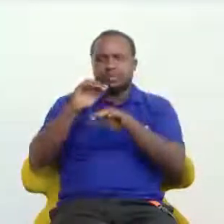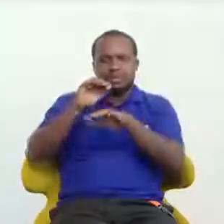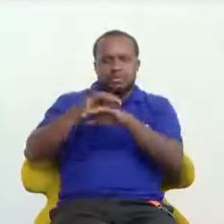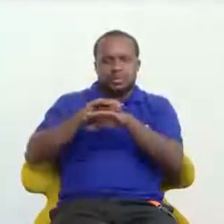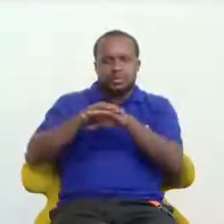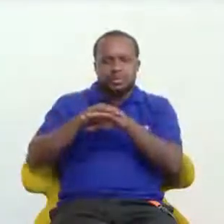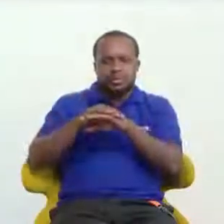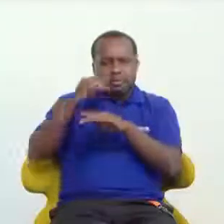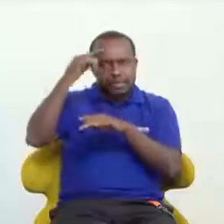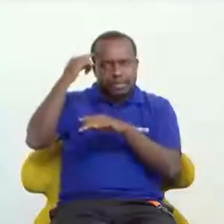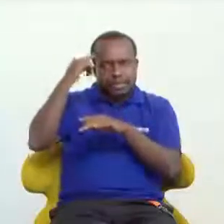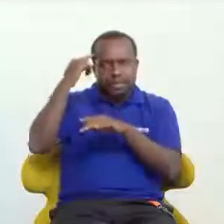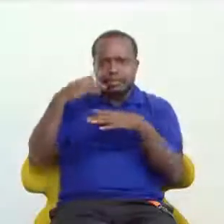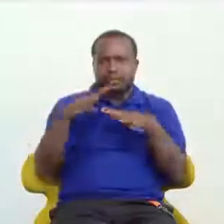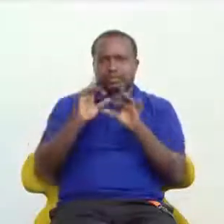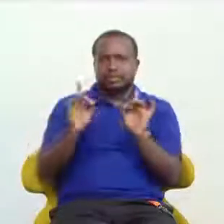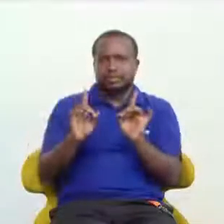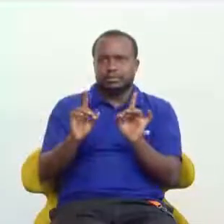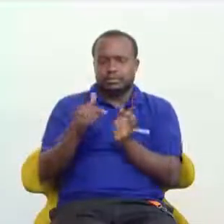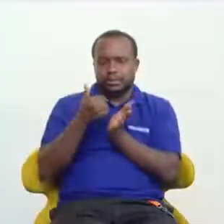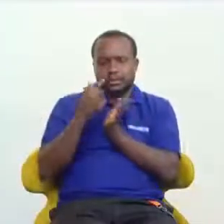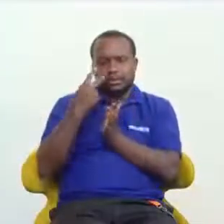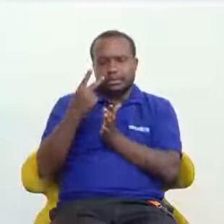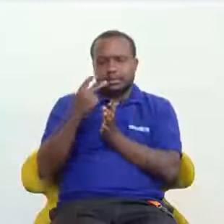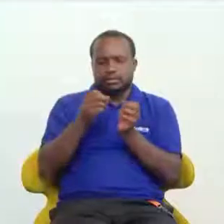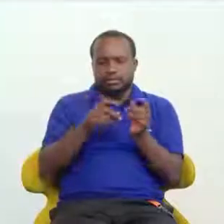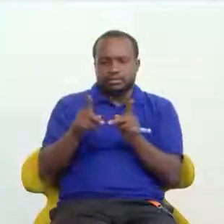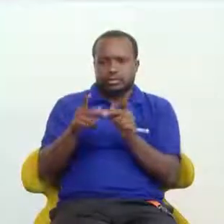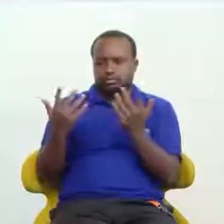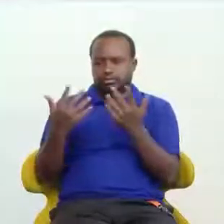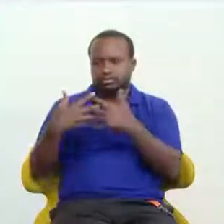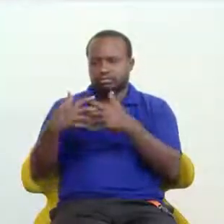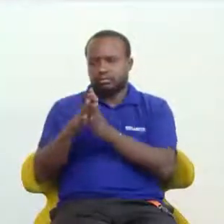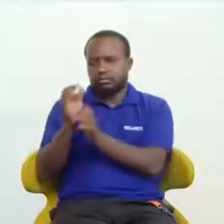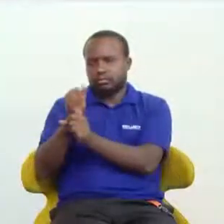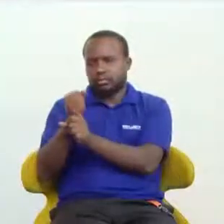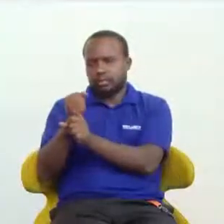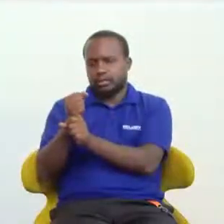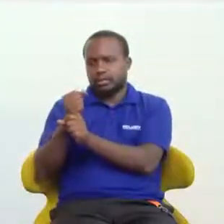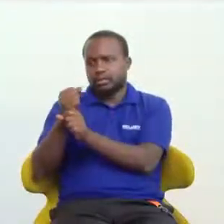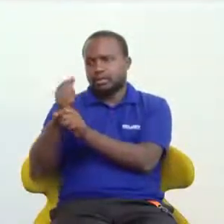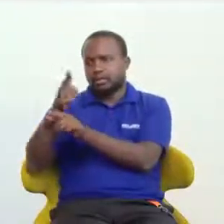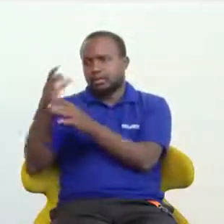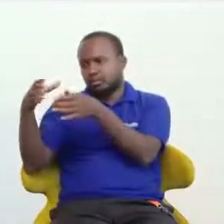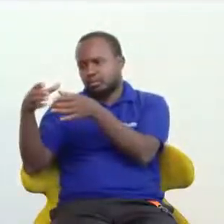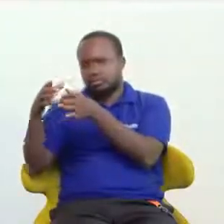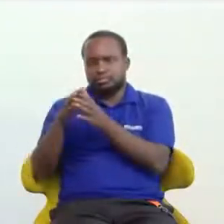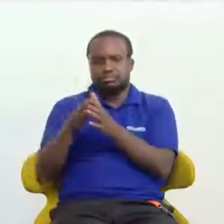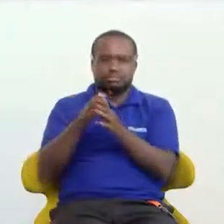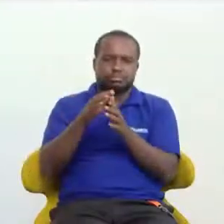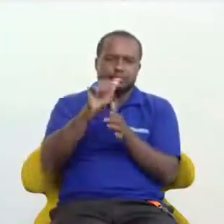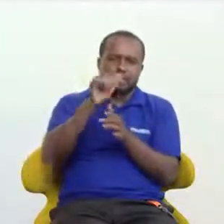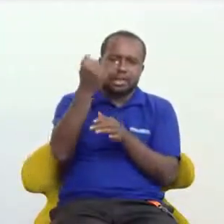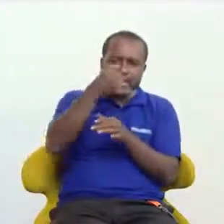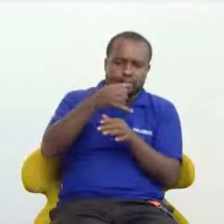tones. And we took this as a challenge and an opportunity. So we partner with cinematographers, developers, artists, and